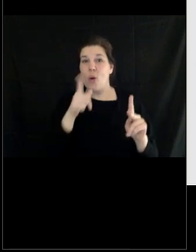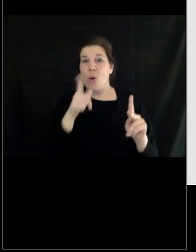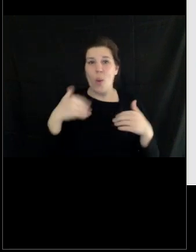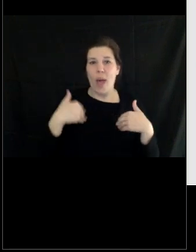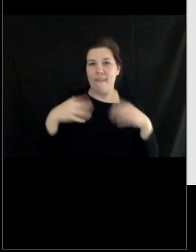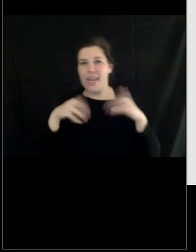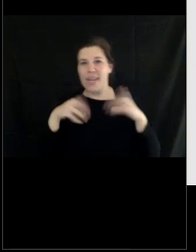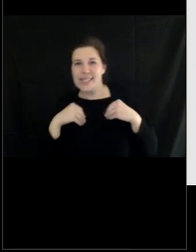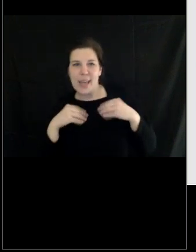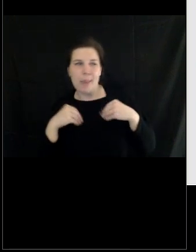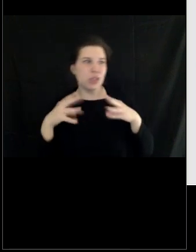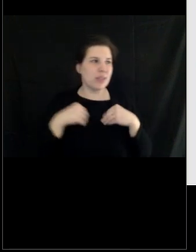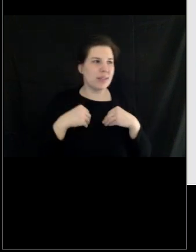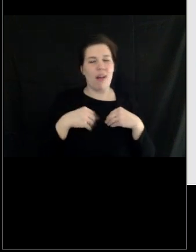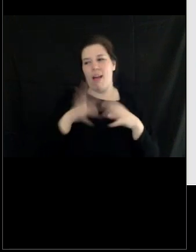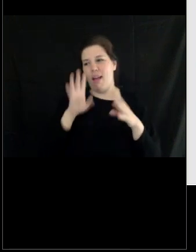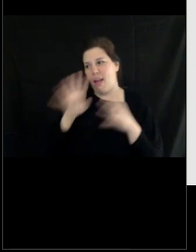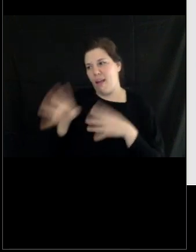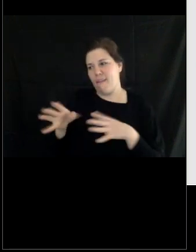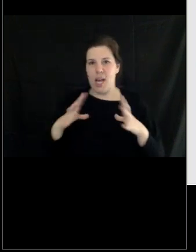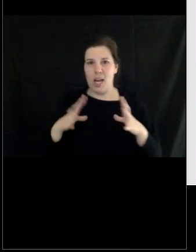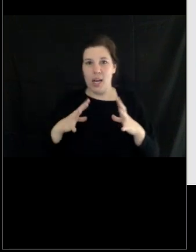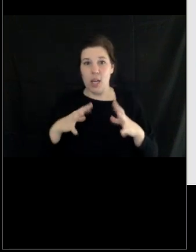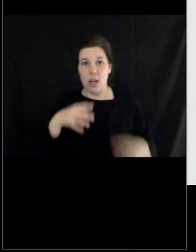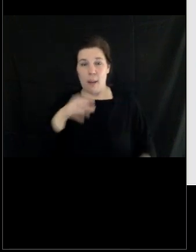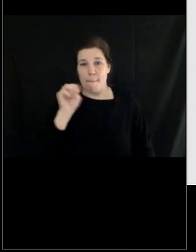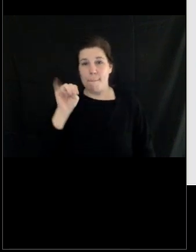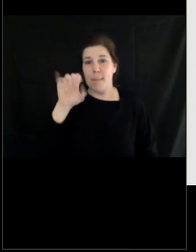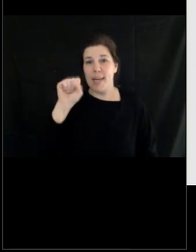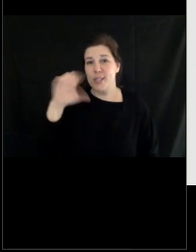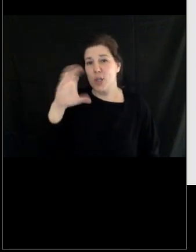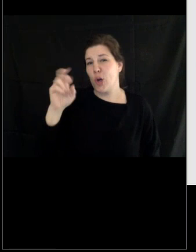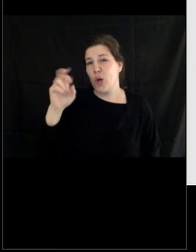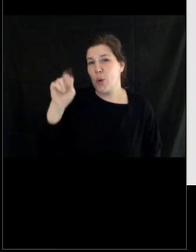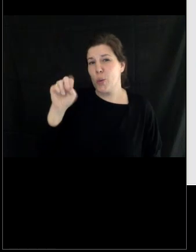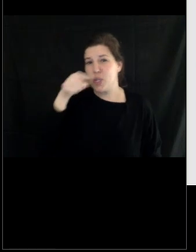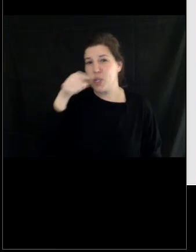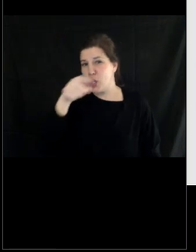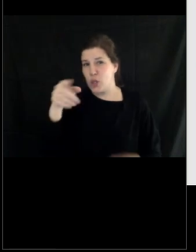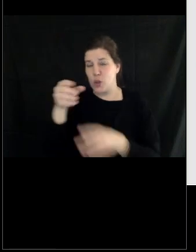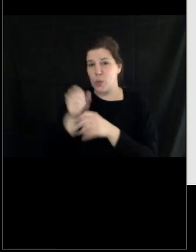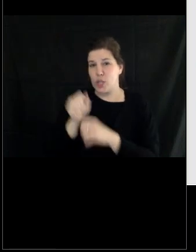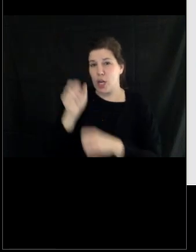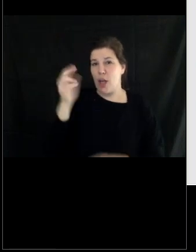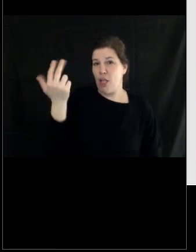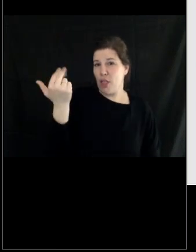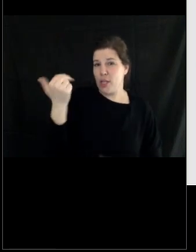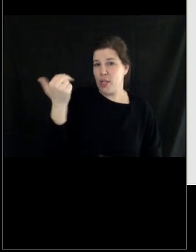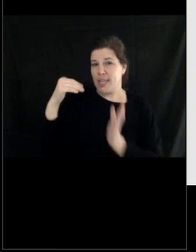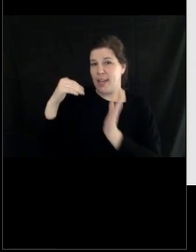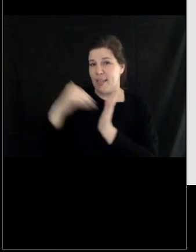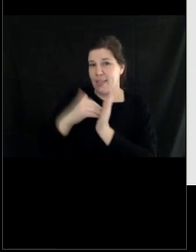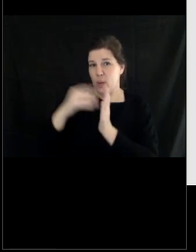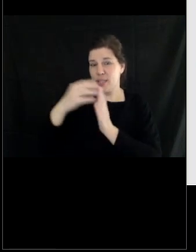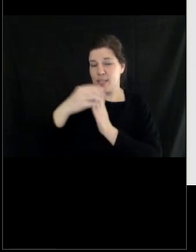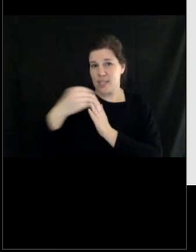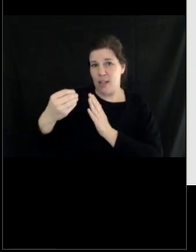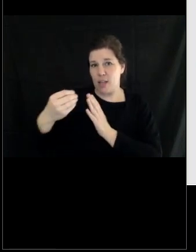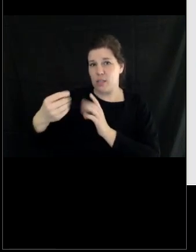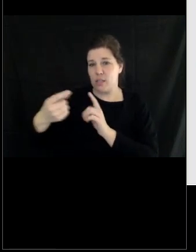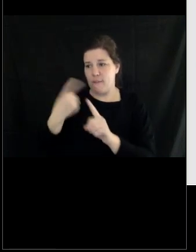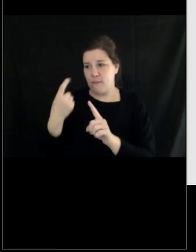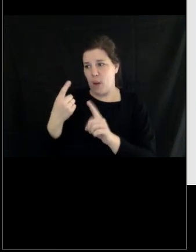grant variances. Ms. Cruz, you took in close to $13,000 during your campaign from developers and their representatives. And